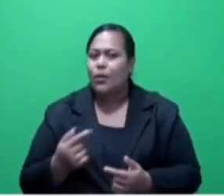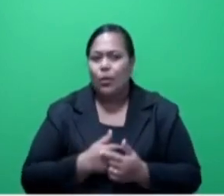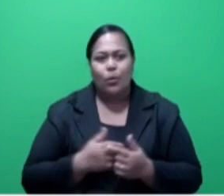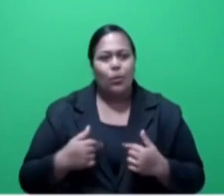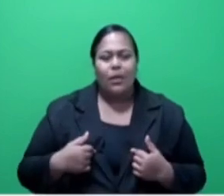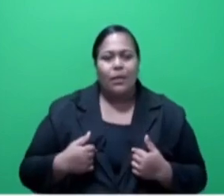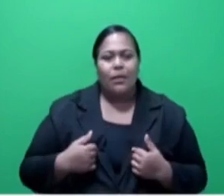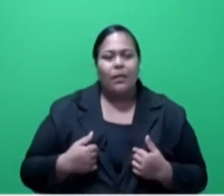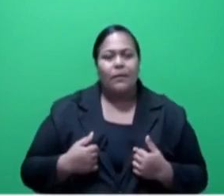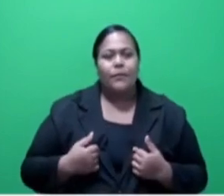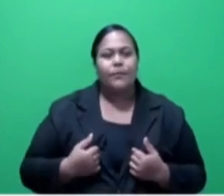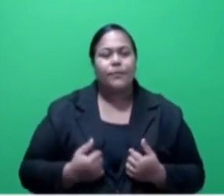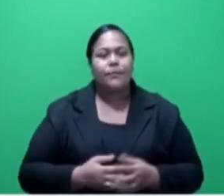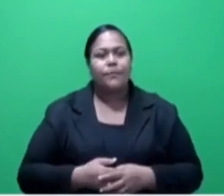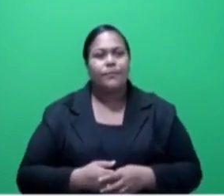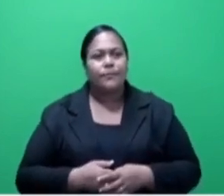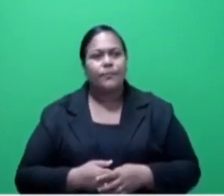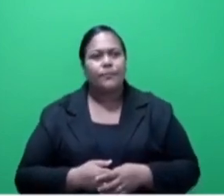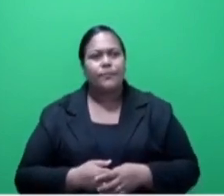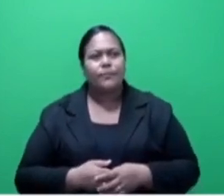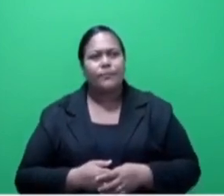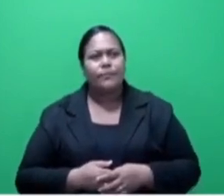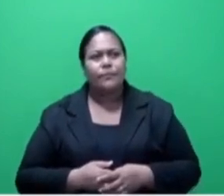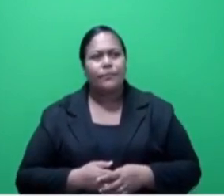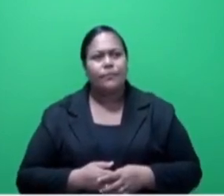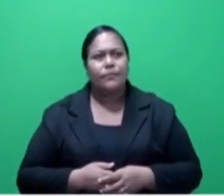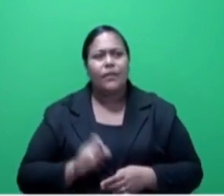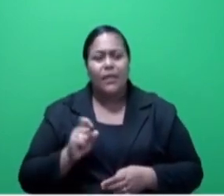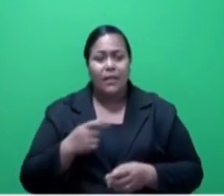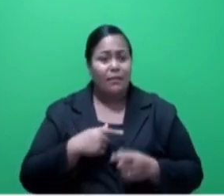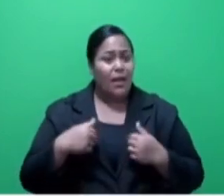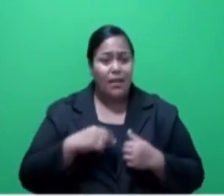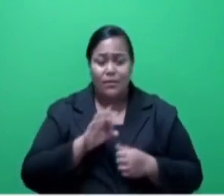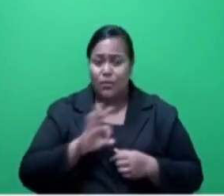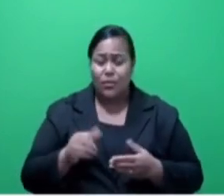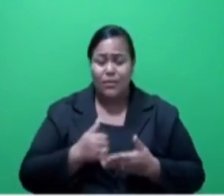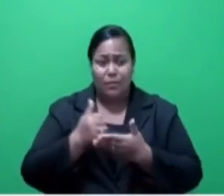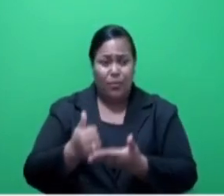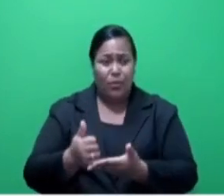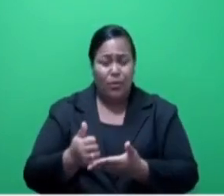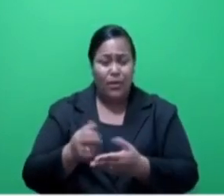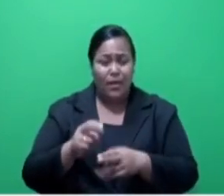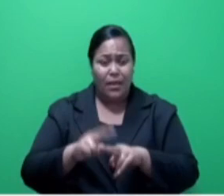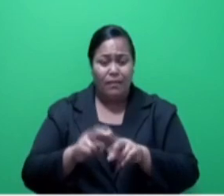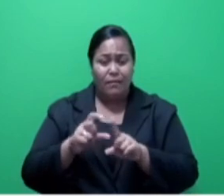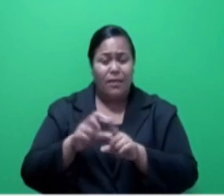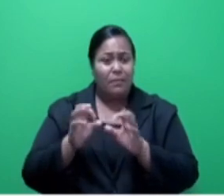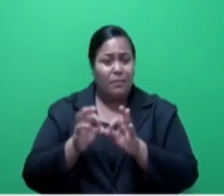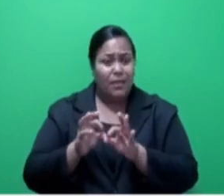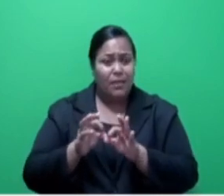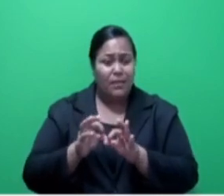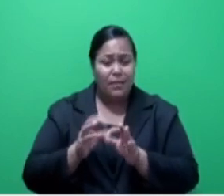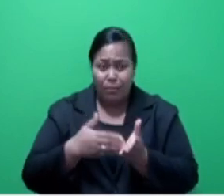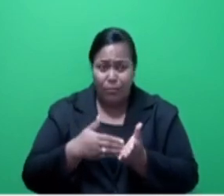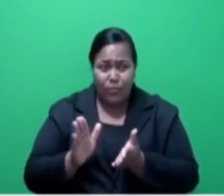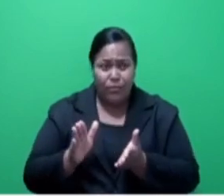FDB or give the support to the FDB guarantee, is completely short-sightedness. It's in